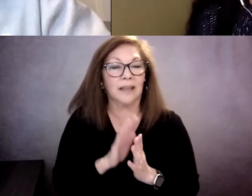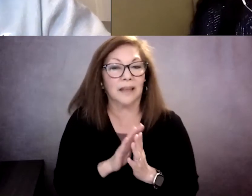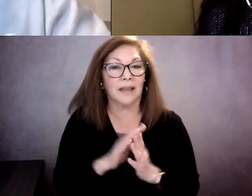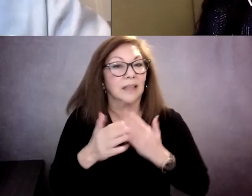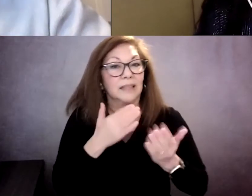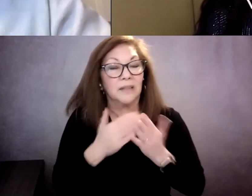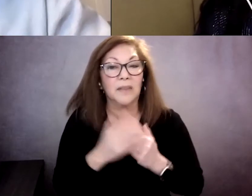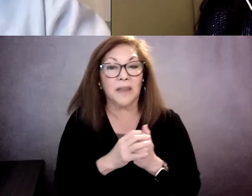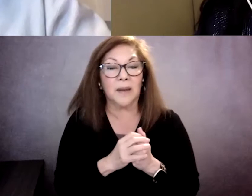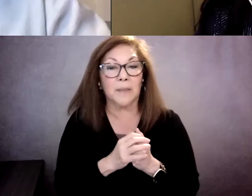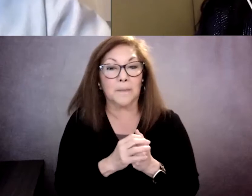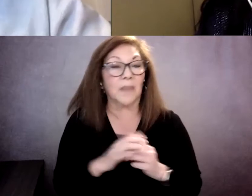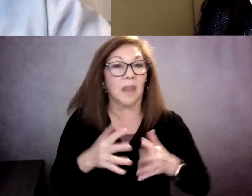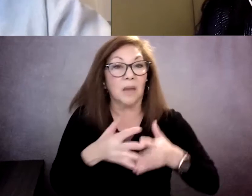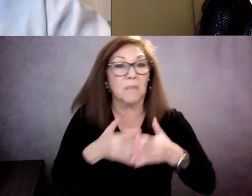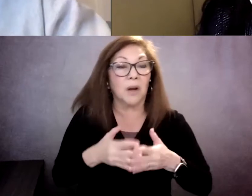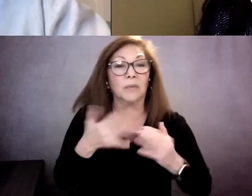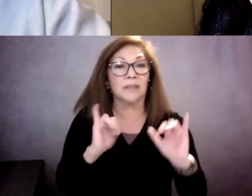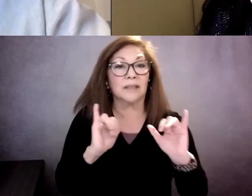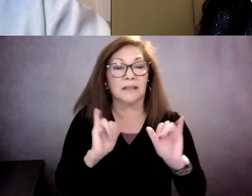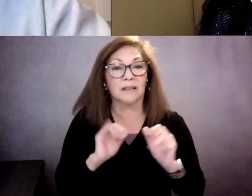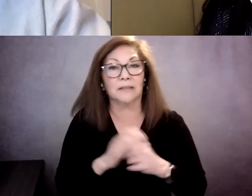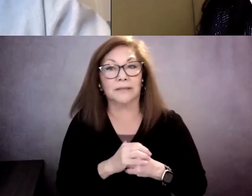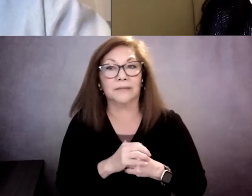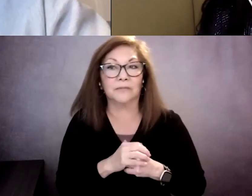then, America was still kind of